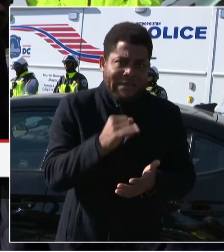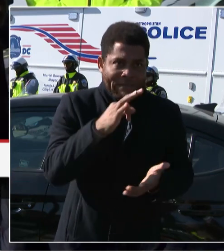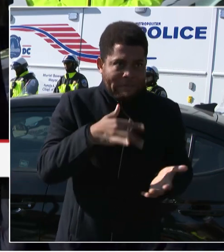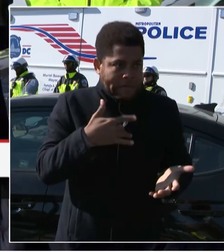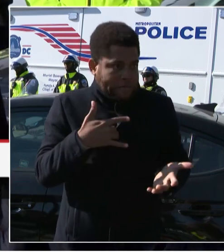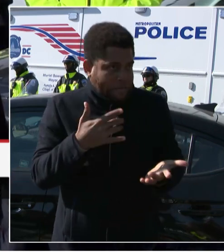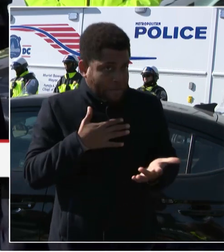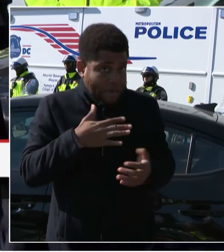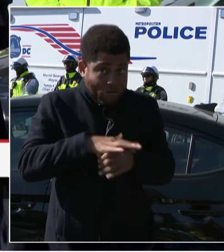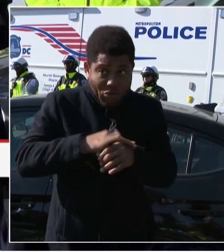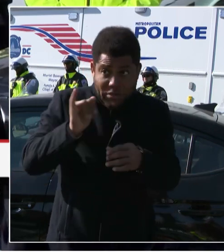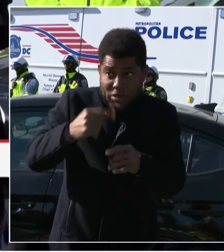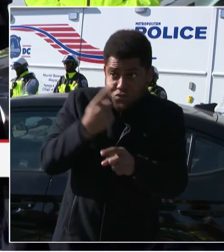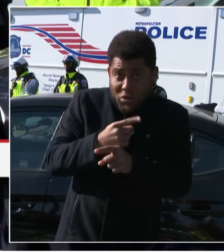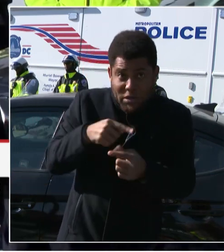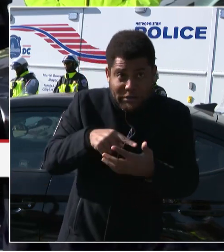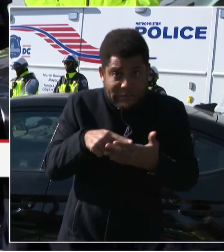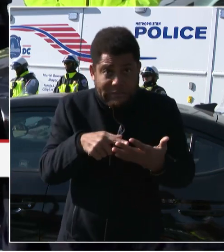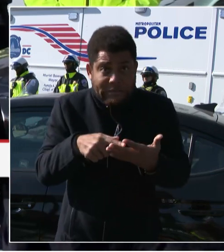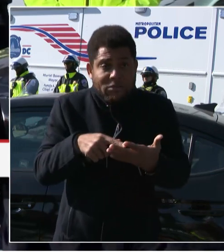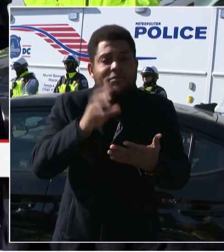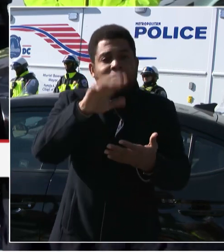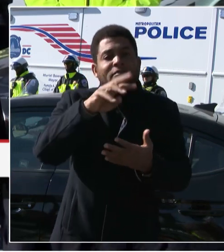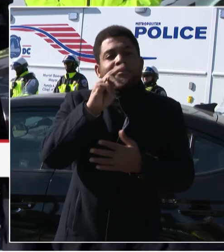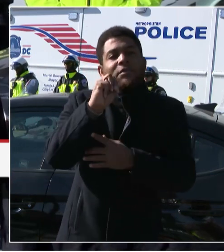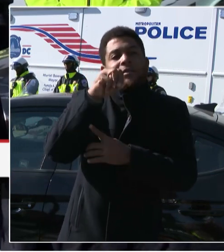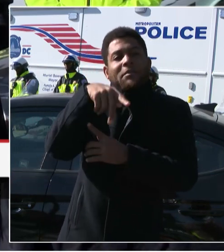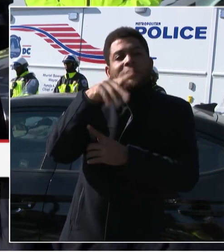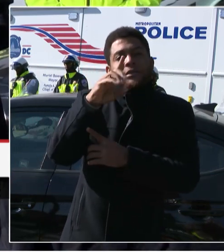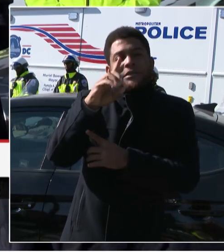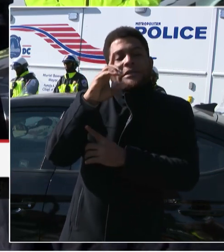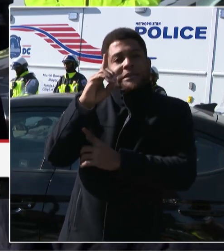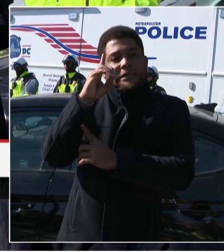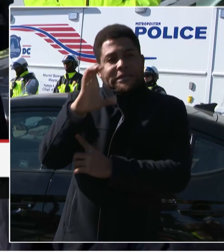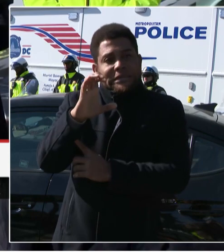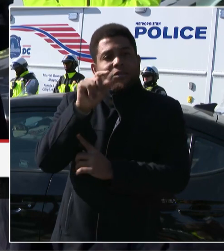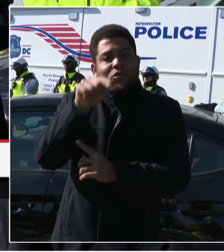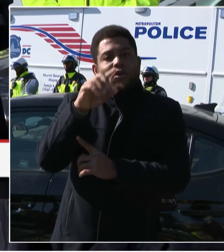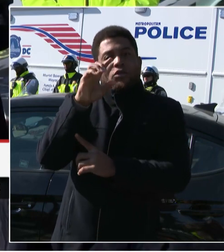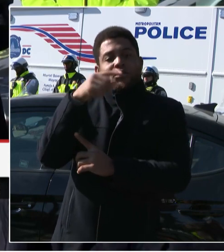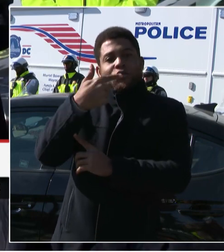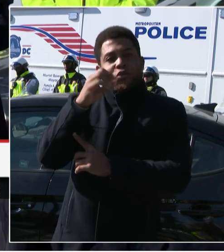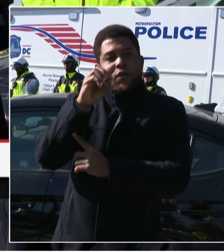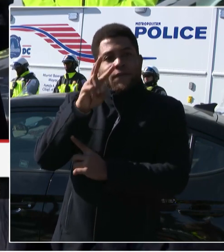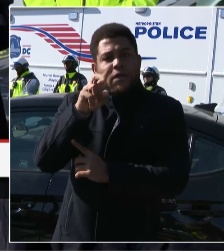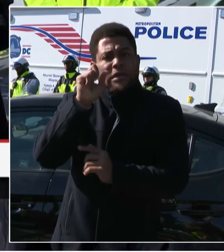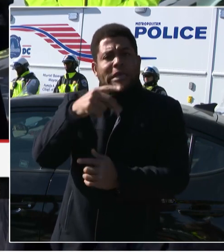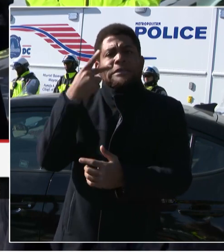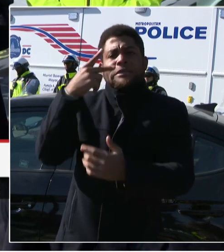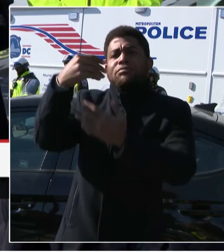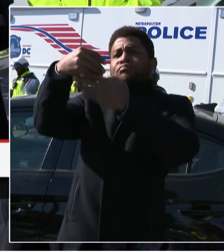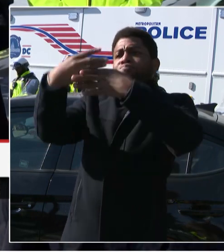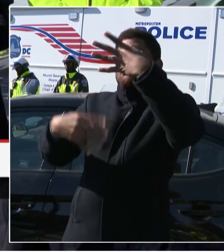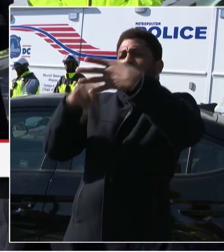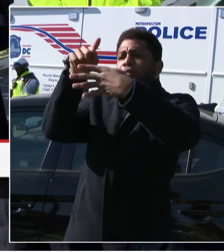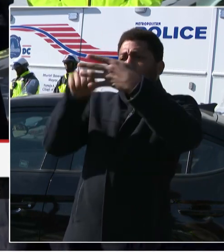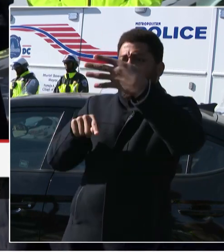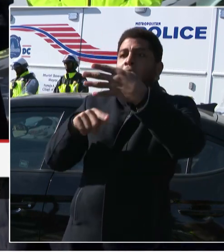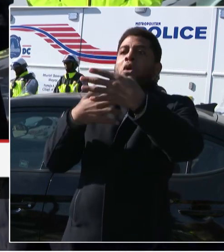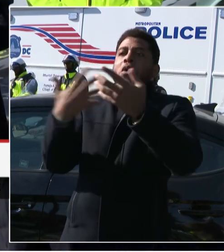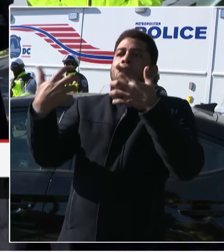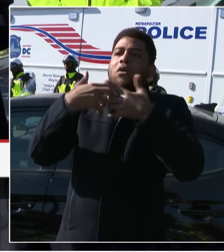to MPD.dc.gov and click Find My PSA. I want to again thank Mayor Bowser and